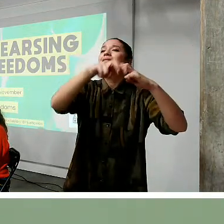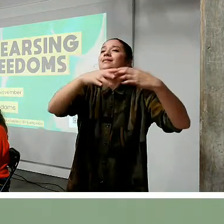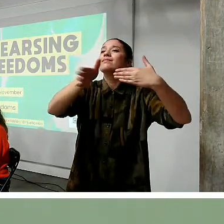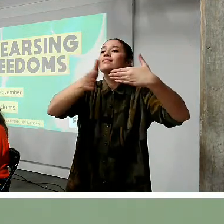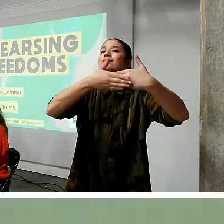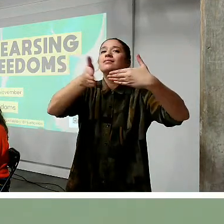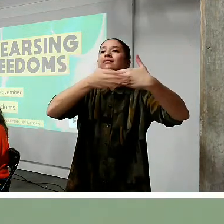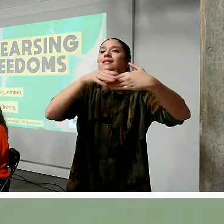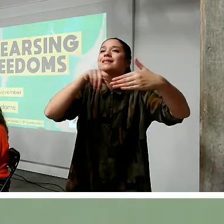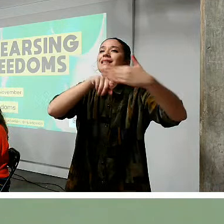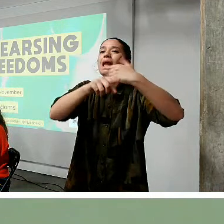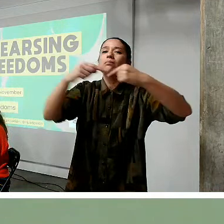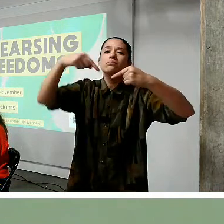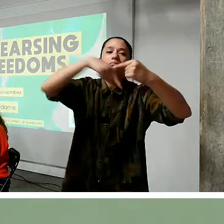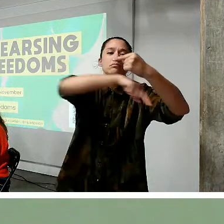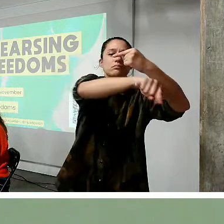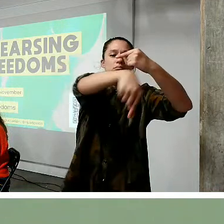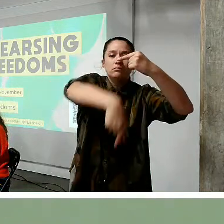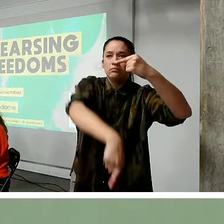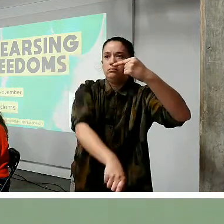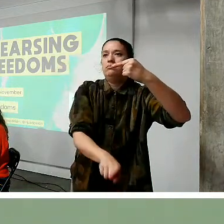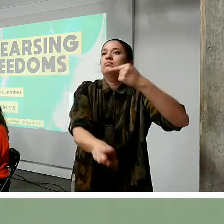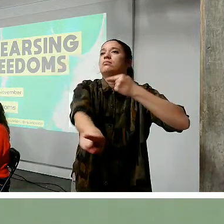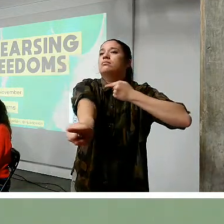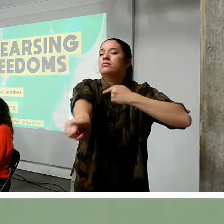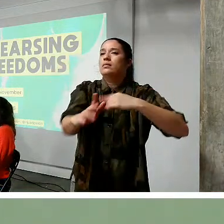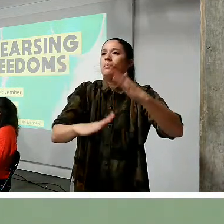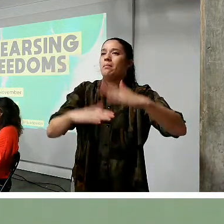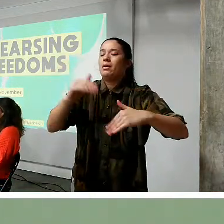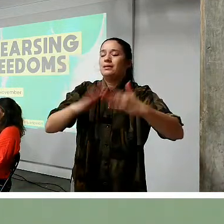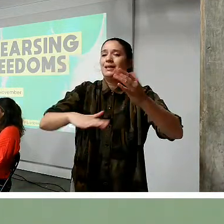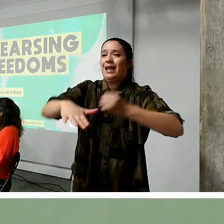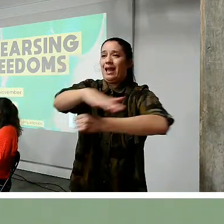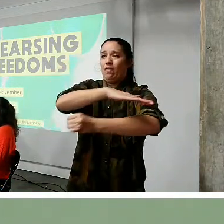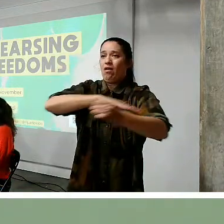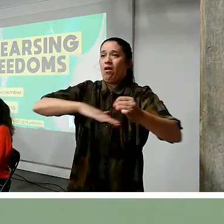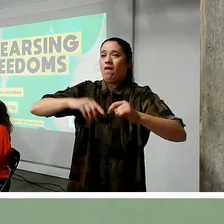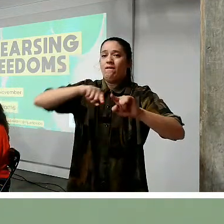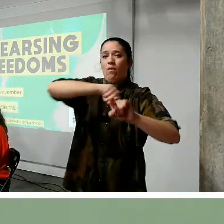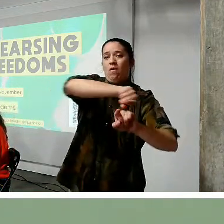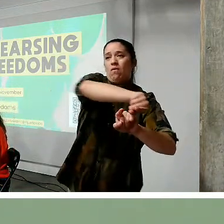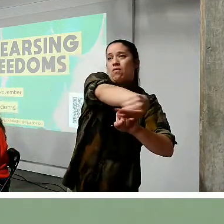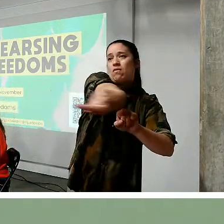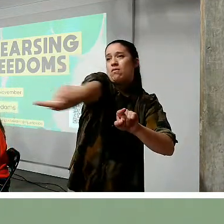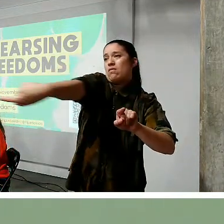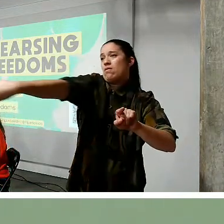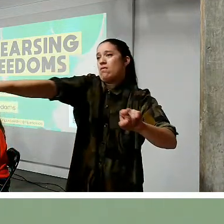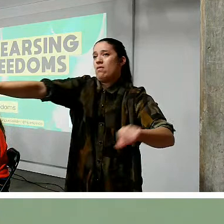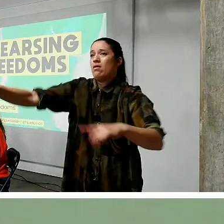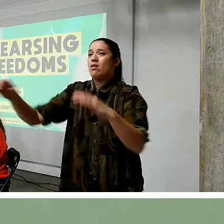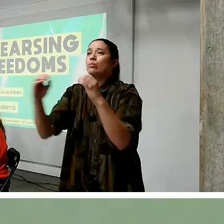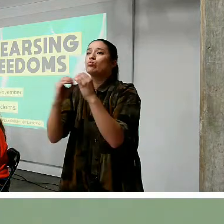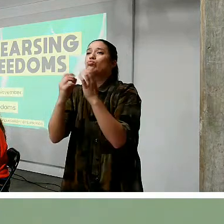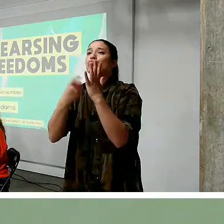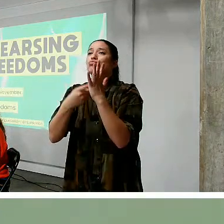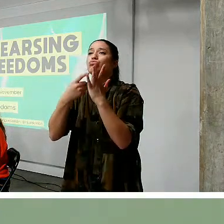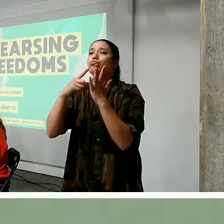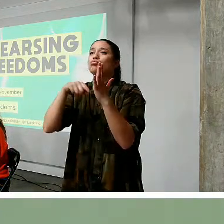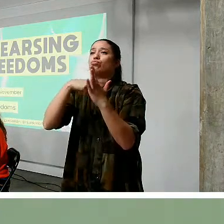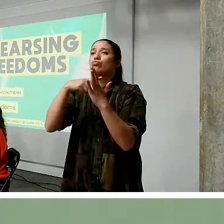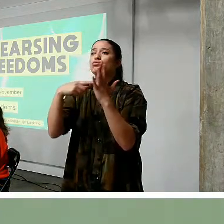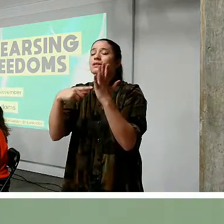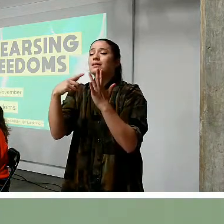door. Exit the building area and then follow the road round right onto Brixton Road,